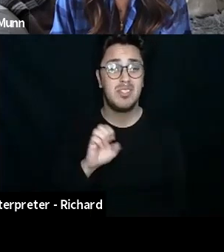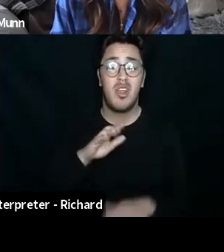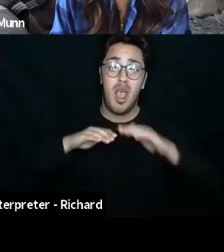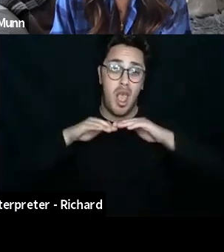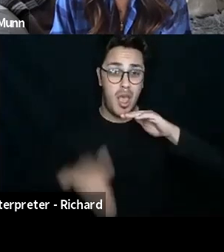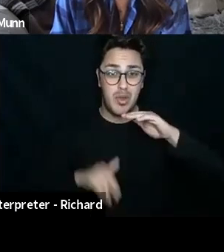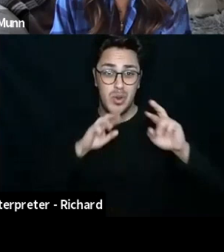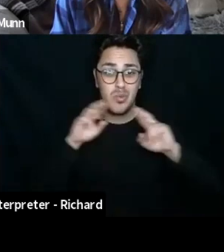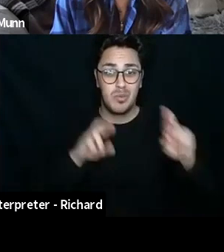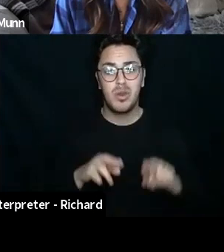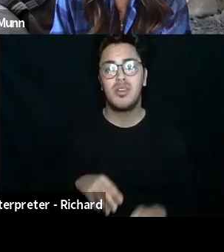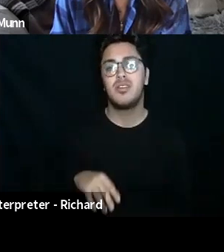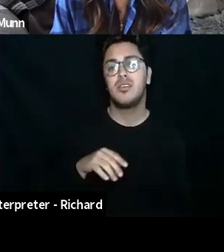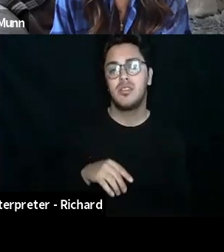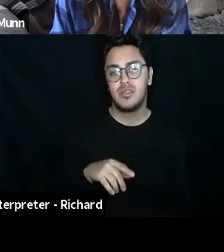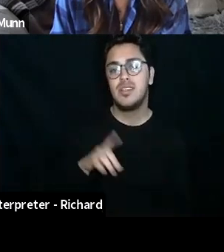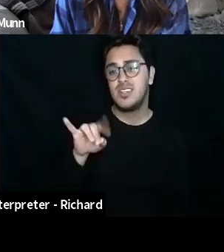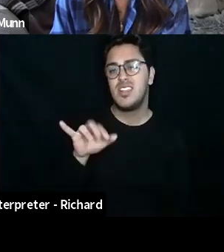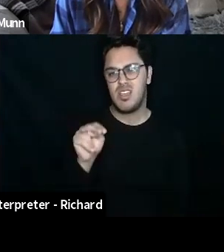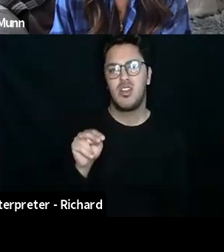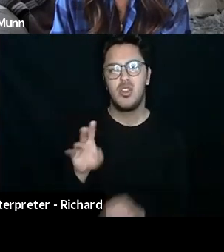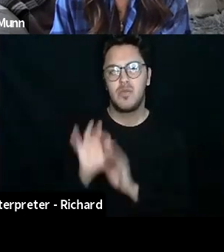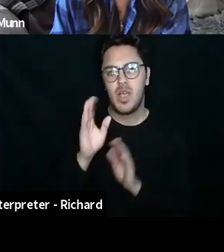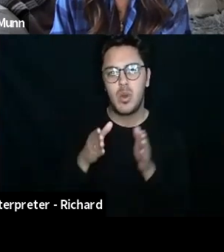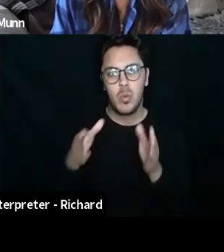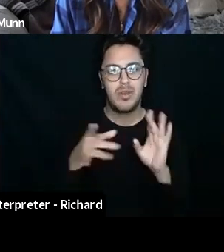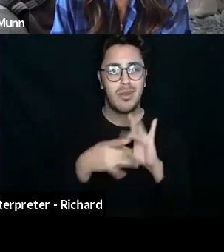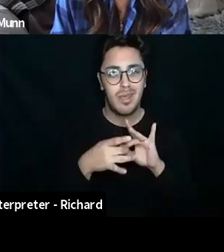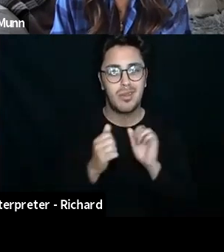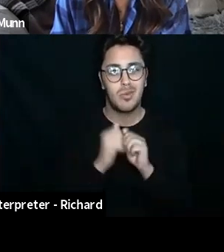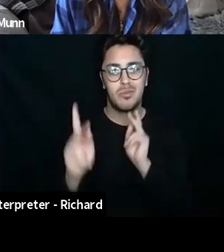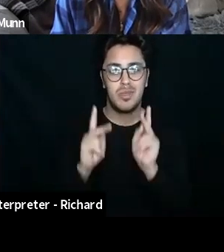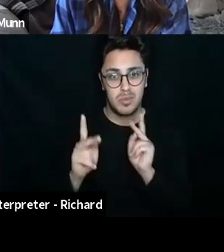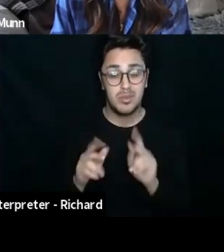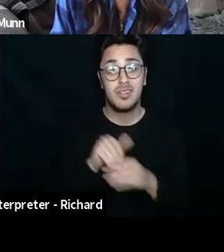you've found a unique way to connect with folks, the San Francisco